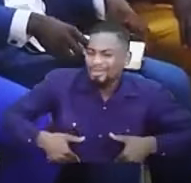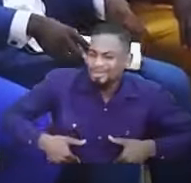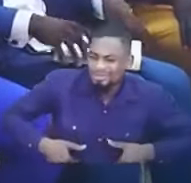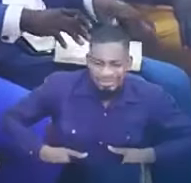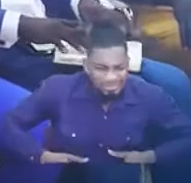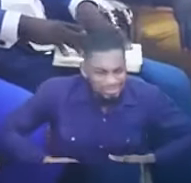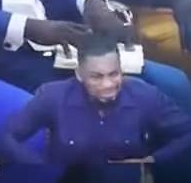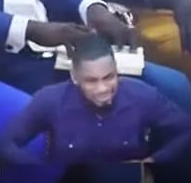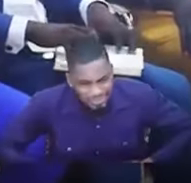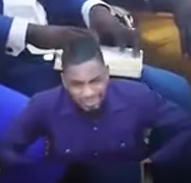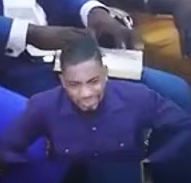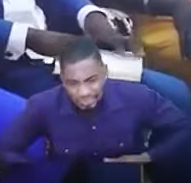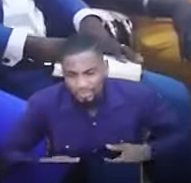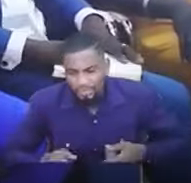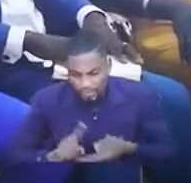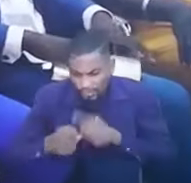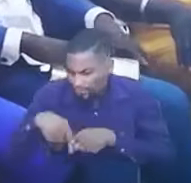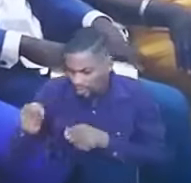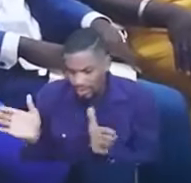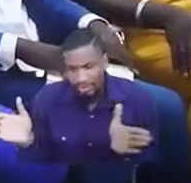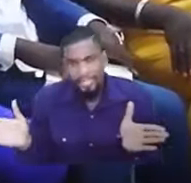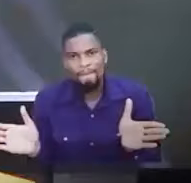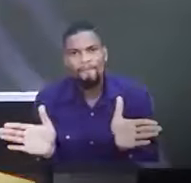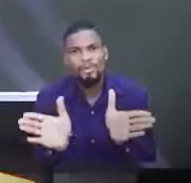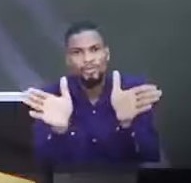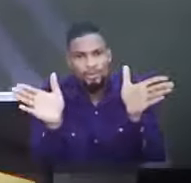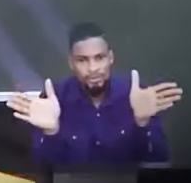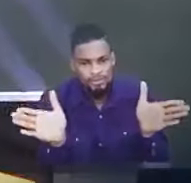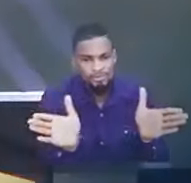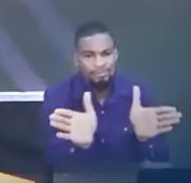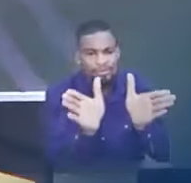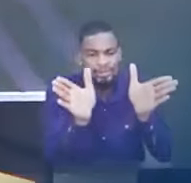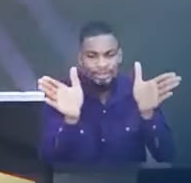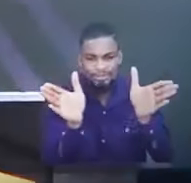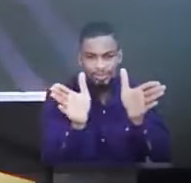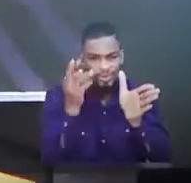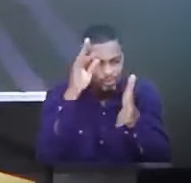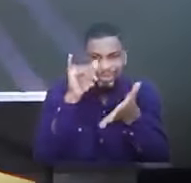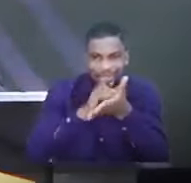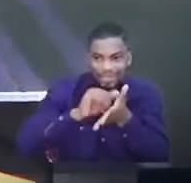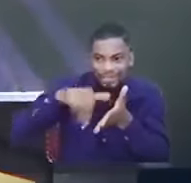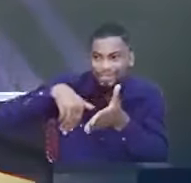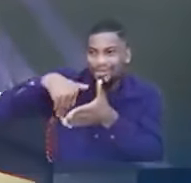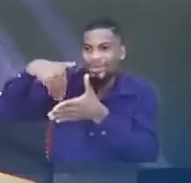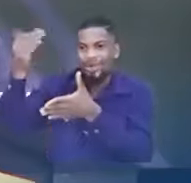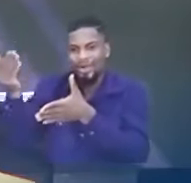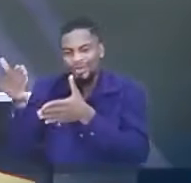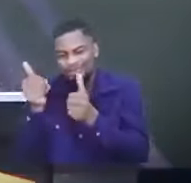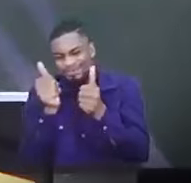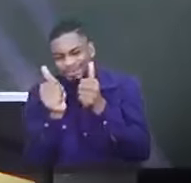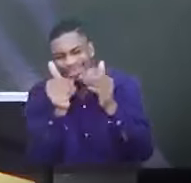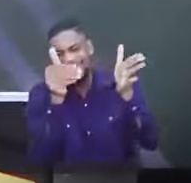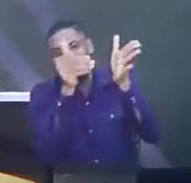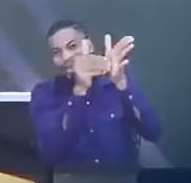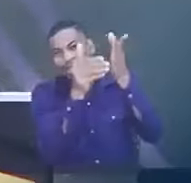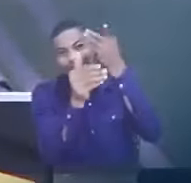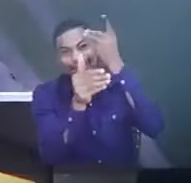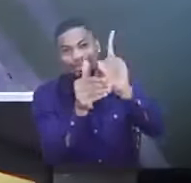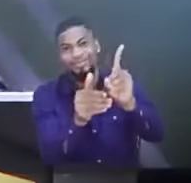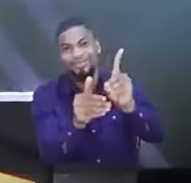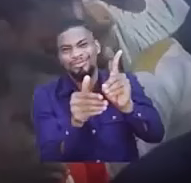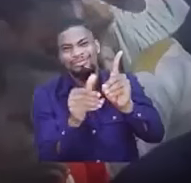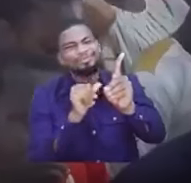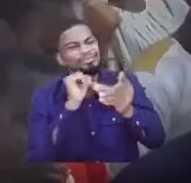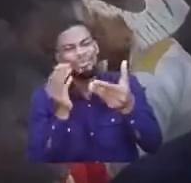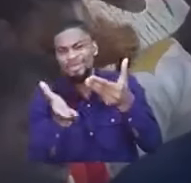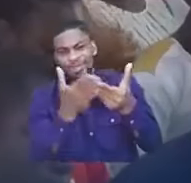for Moses. Because we are going out there to battle against the devil. And it is not going to be easy. So we need